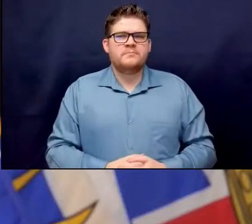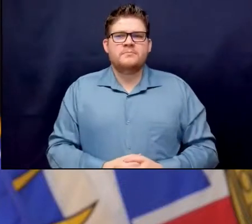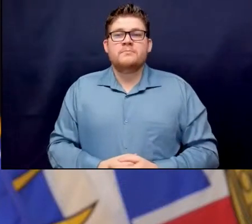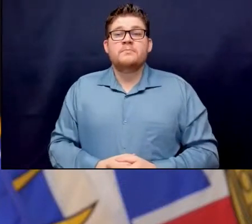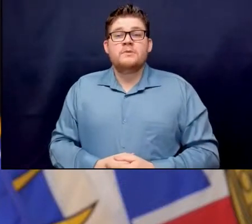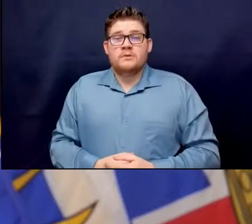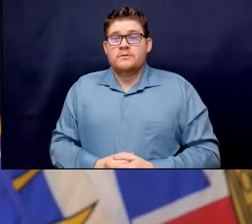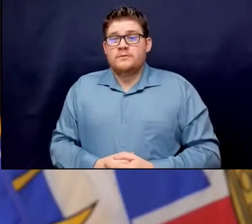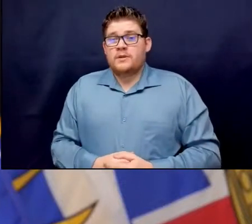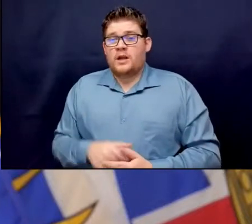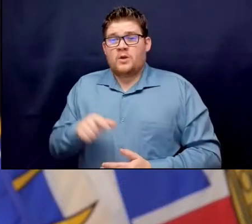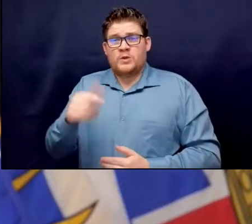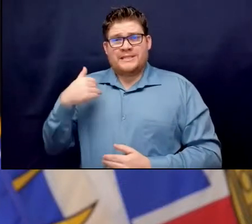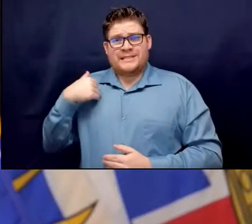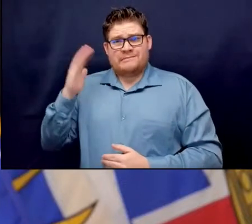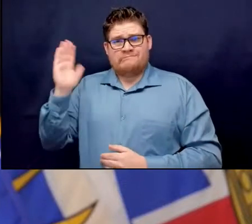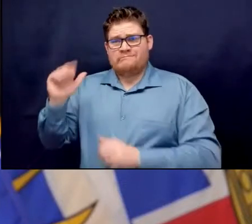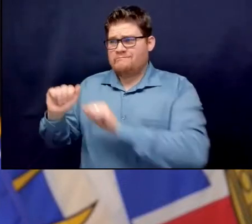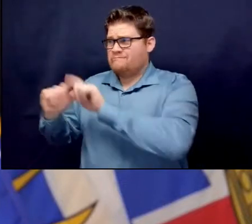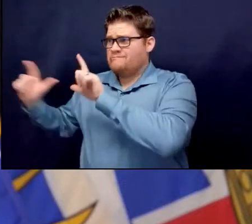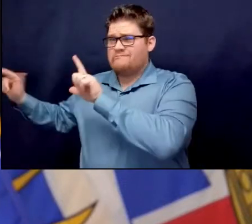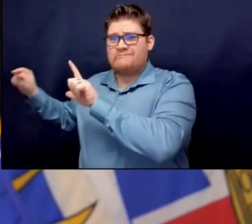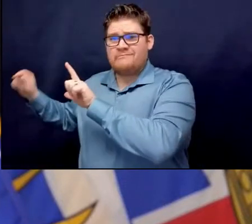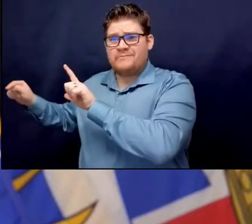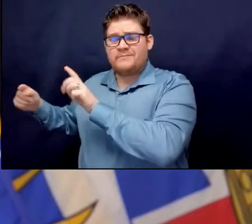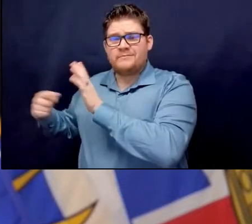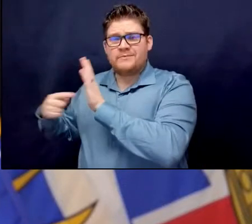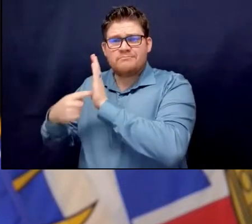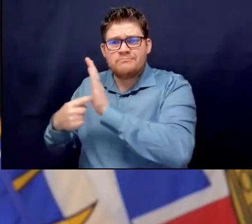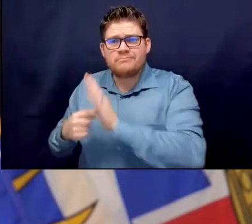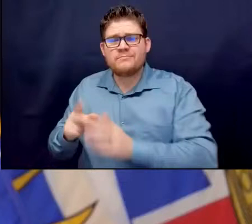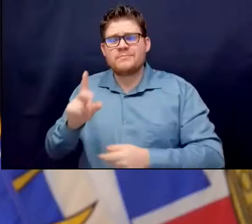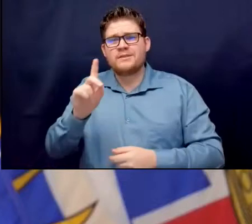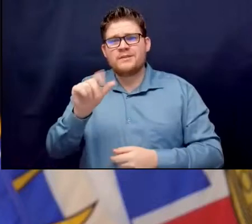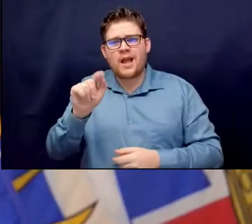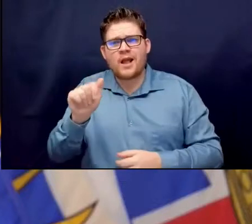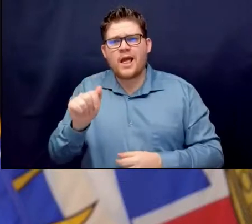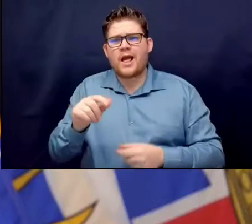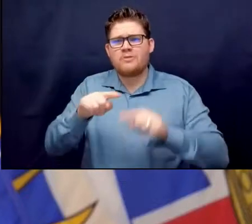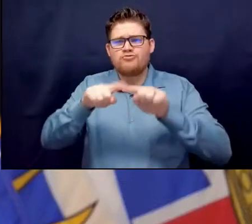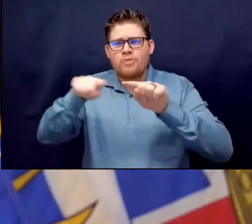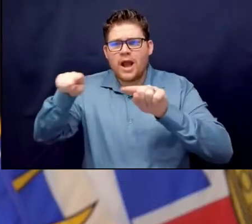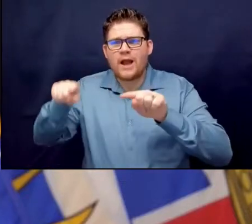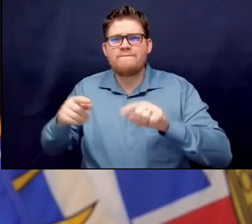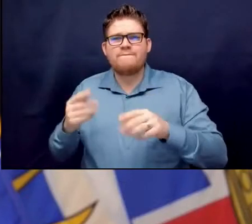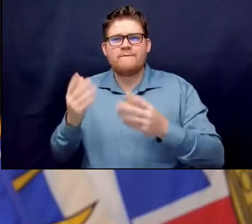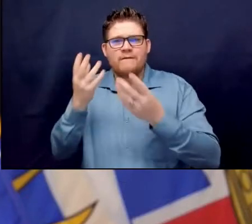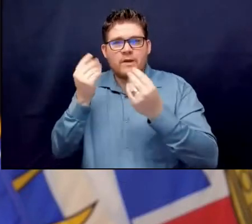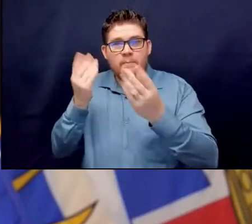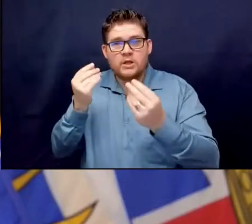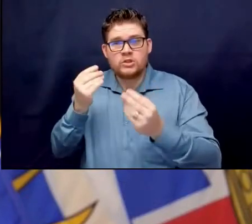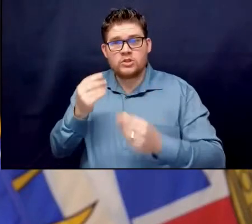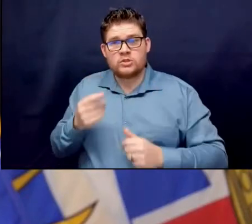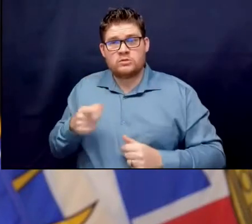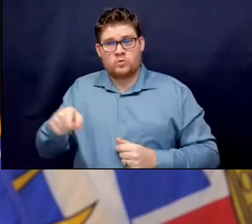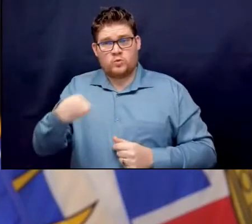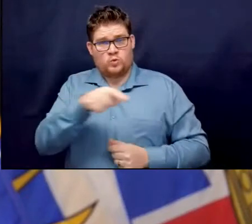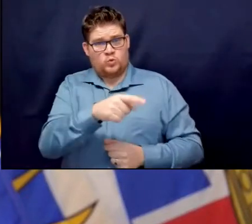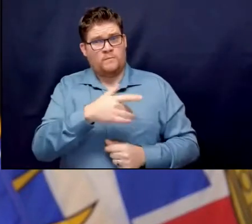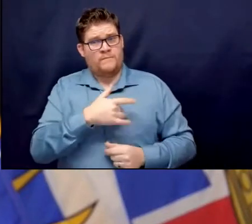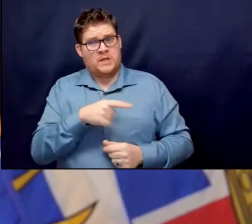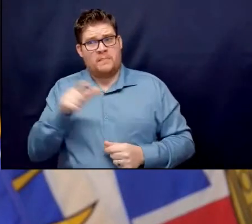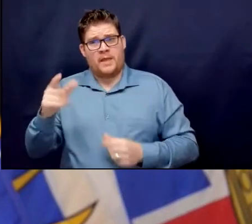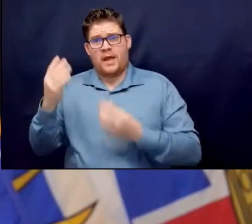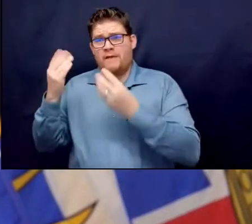how accurate is the data given through modeling? Because until now, we've had pretty good estimates of where we are.